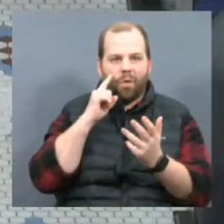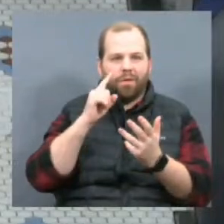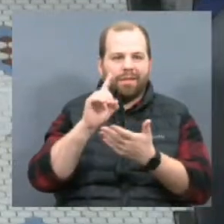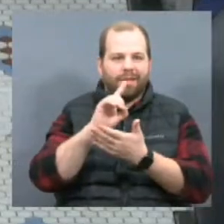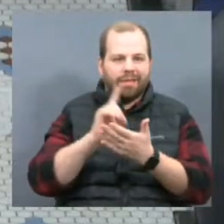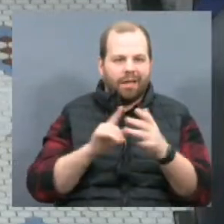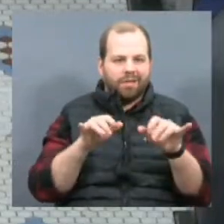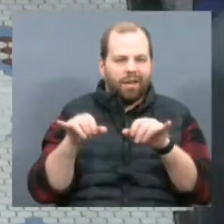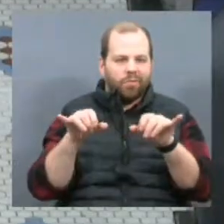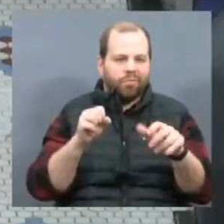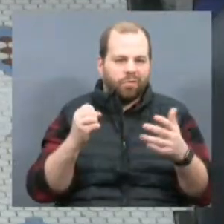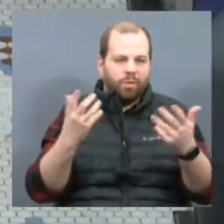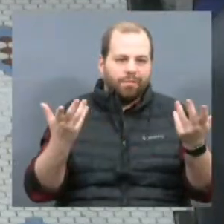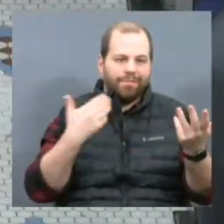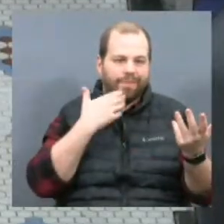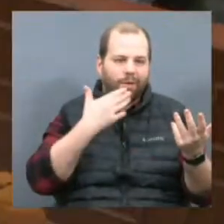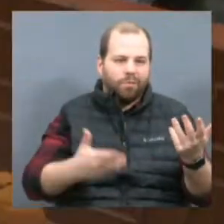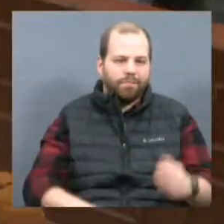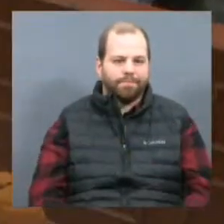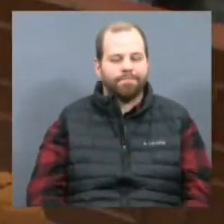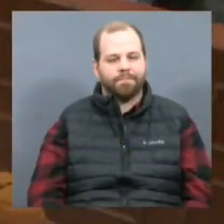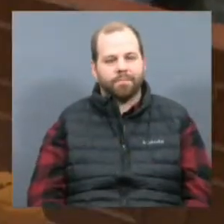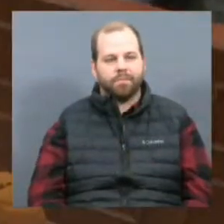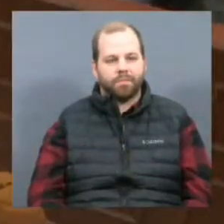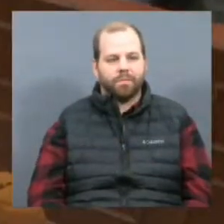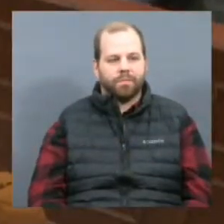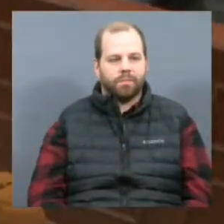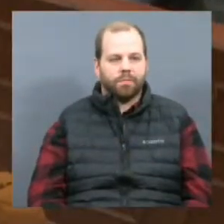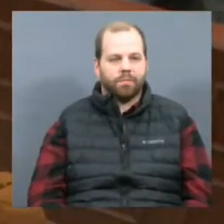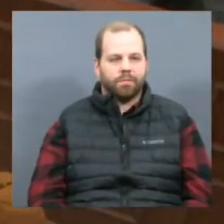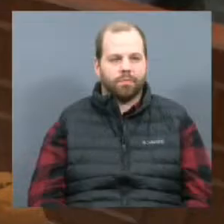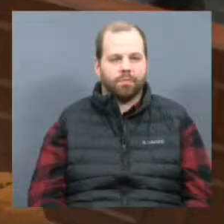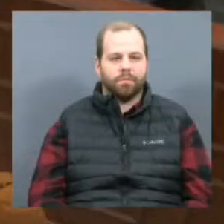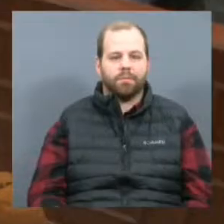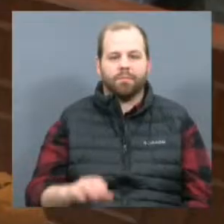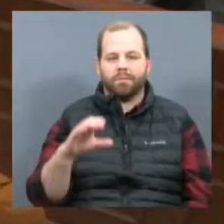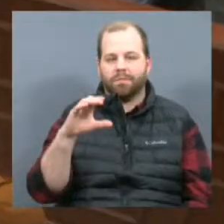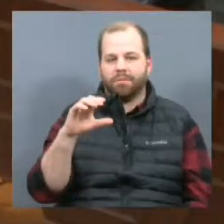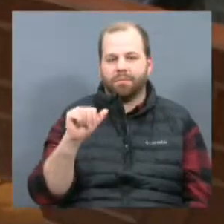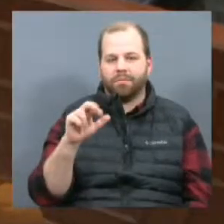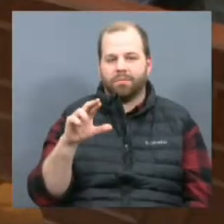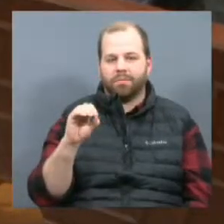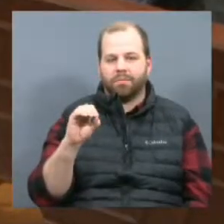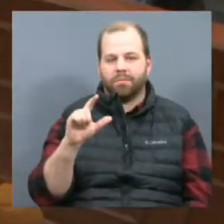overlay standard. Thank you. Thank you. Carol Young.